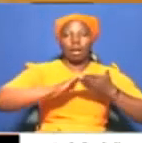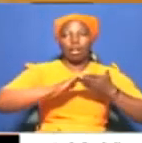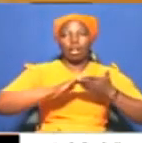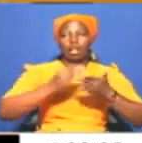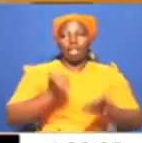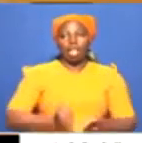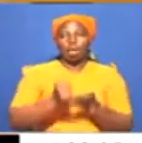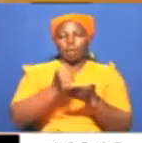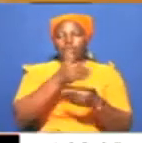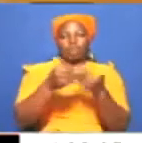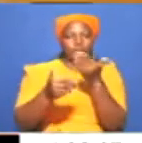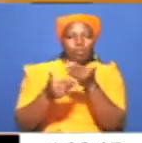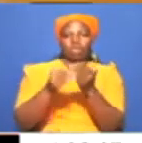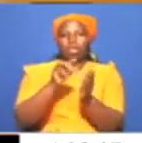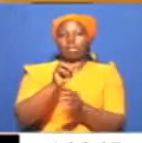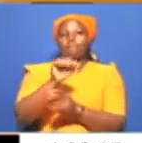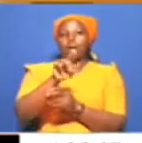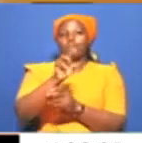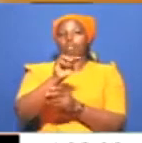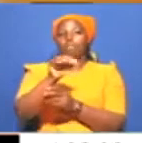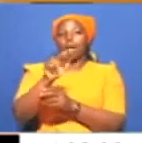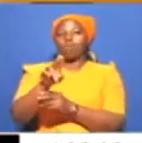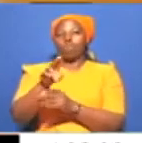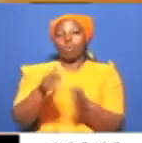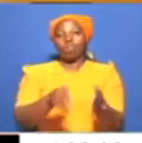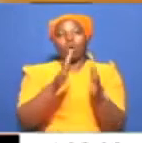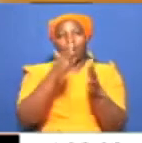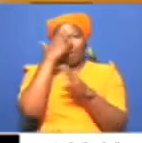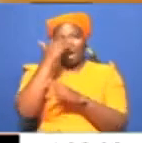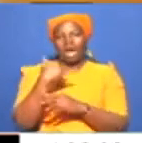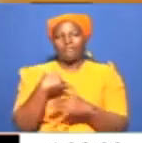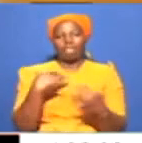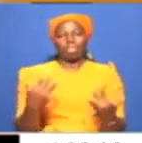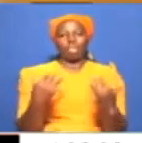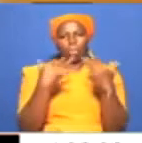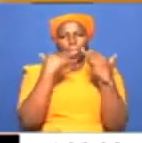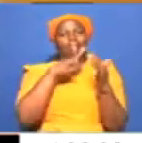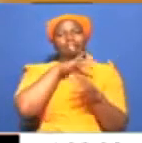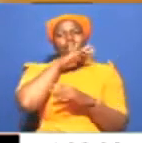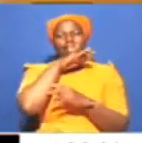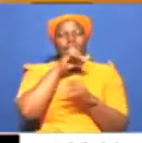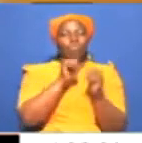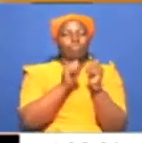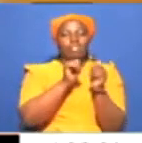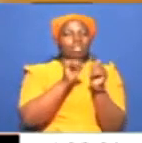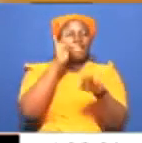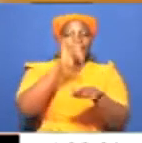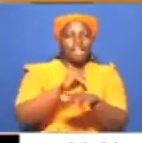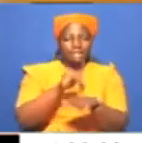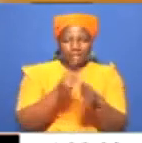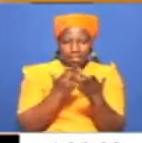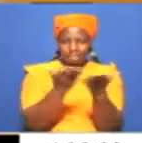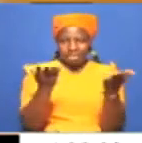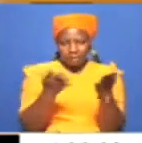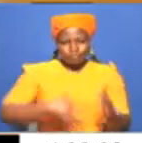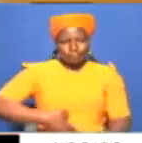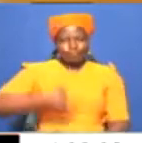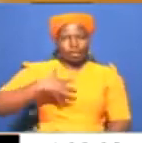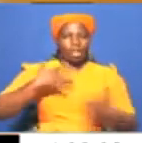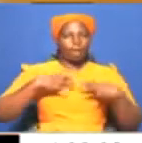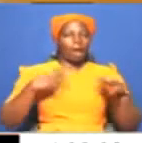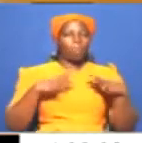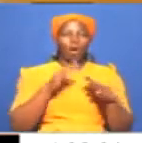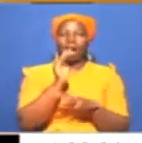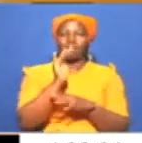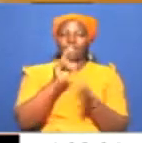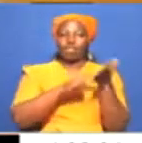the Mau Mau road due to dust storms, which they claim was affecting them. The agitated residents calling on the contractor